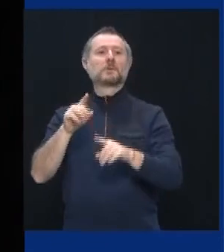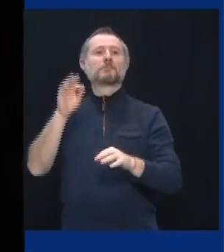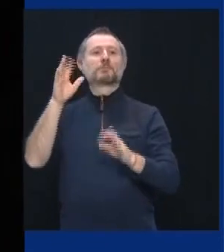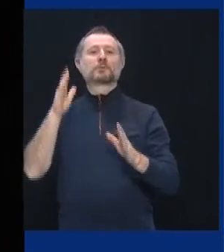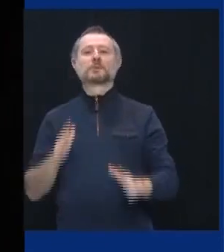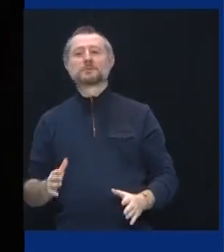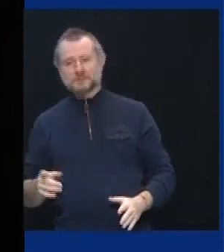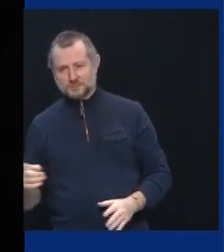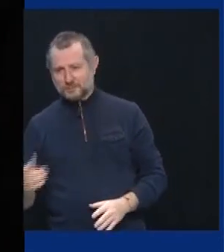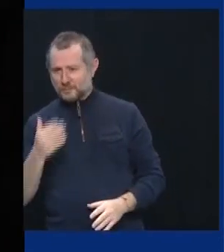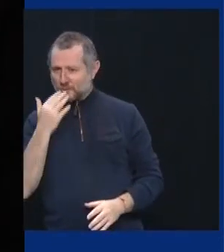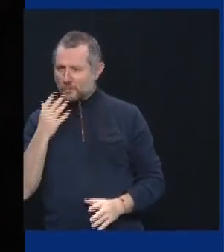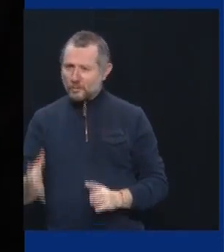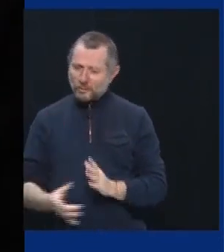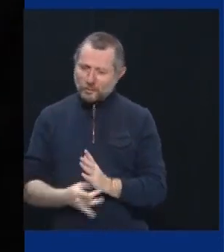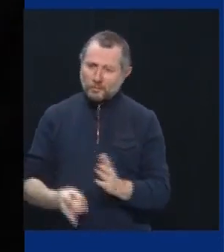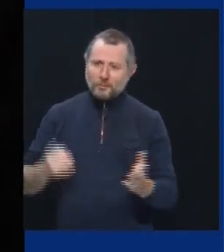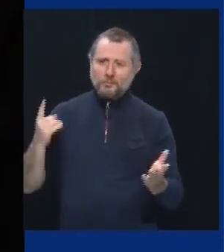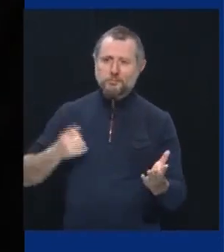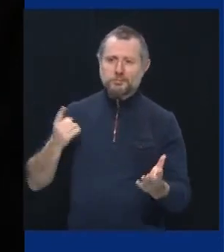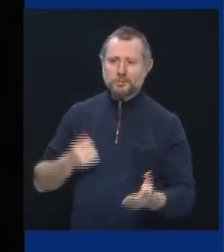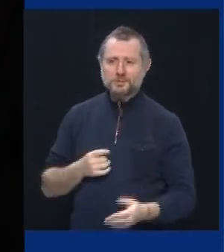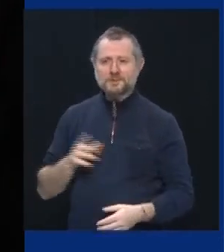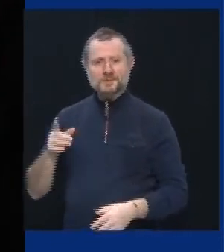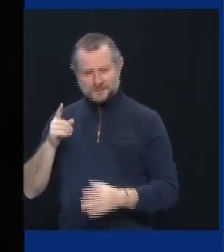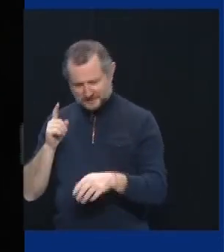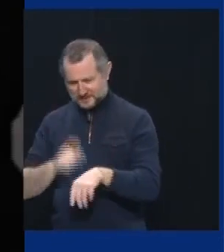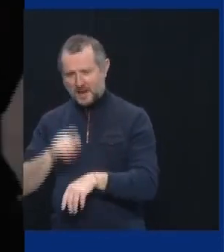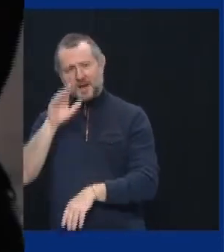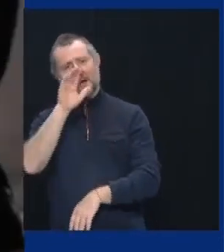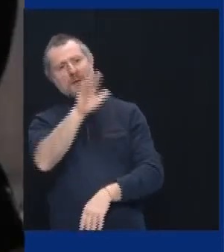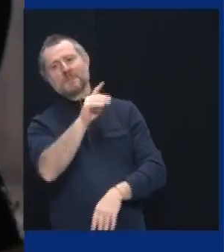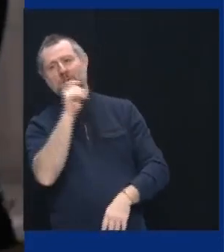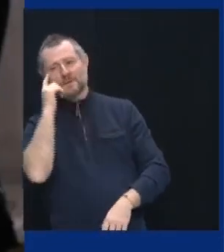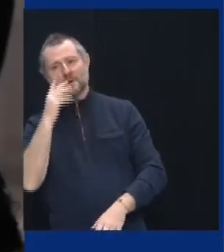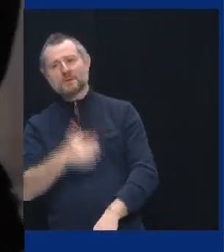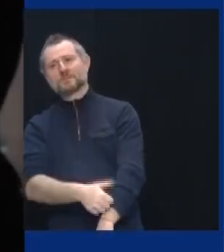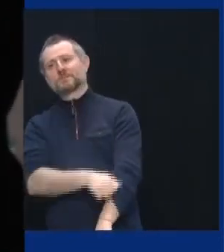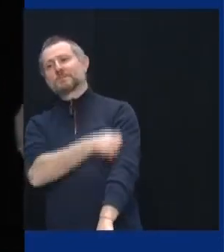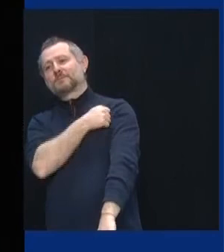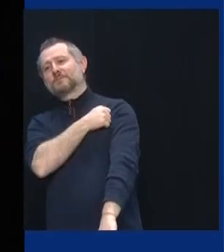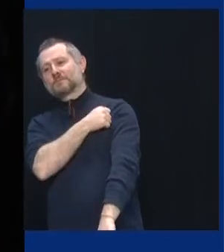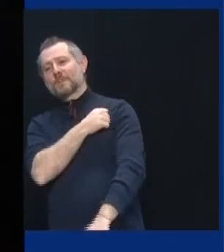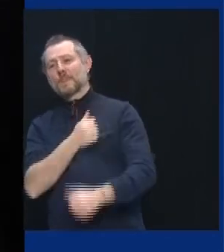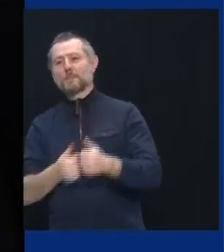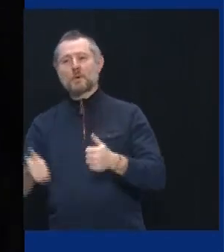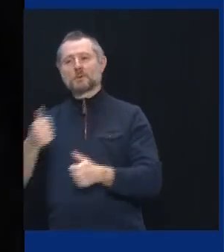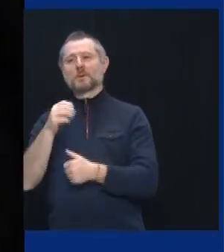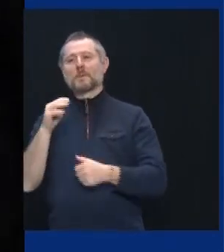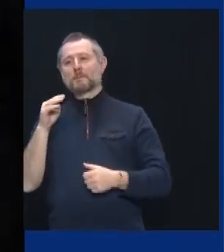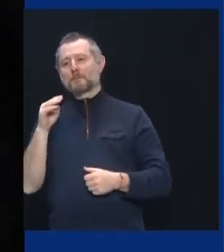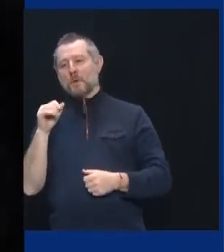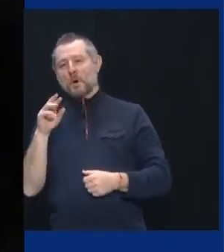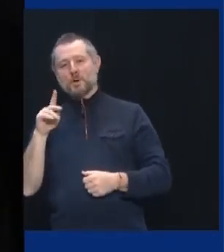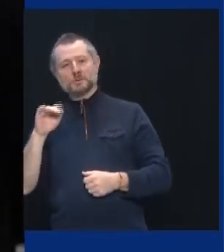Governor, it's time to get your shot. I'm ready. Elder Mark Young from our church is going to get his shot as well.